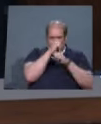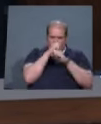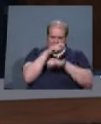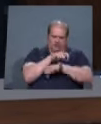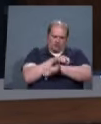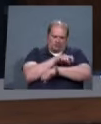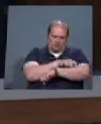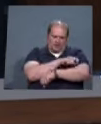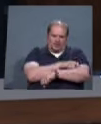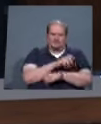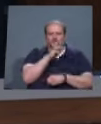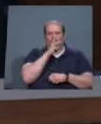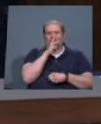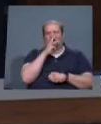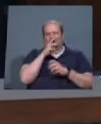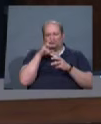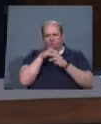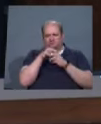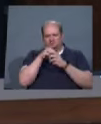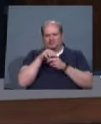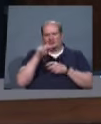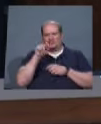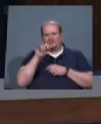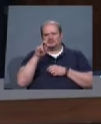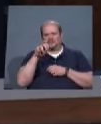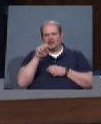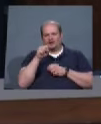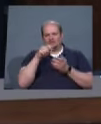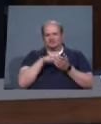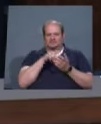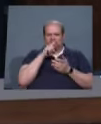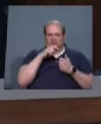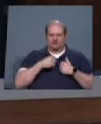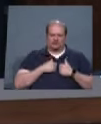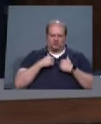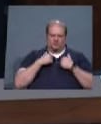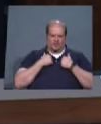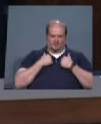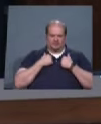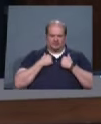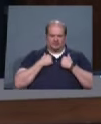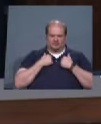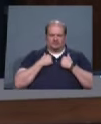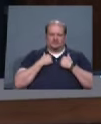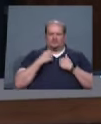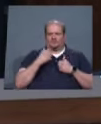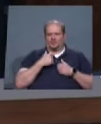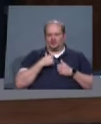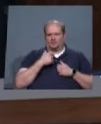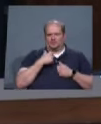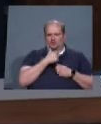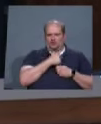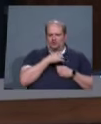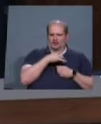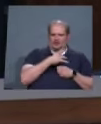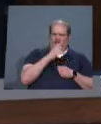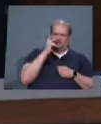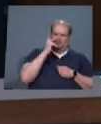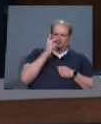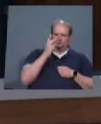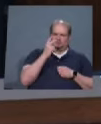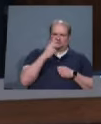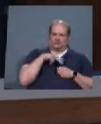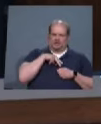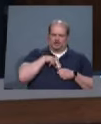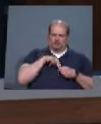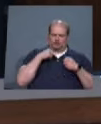from where water has accumulated in those tires. This is at a residence, we would love to see a suit